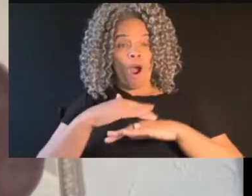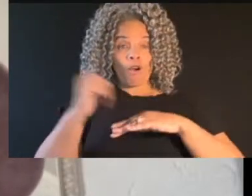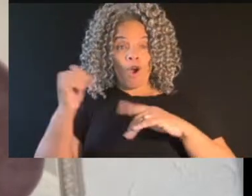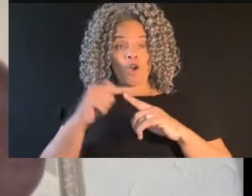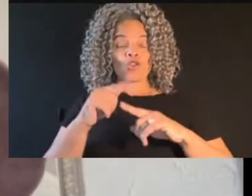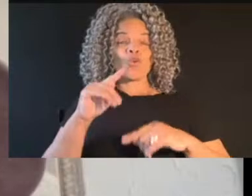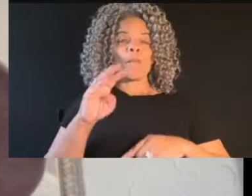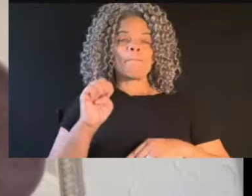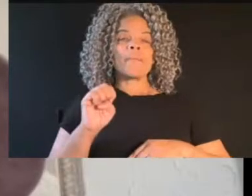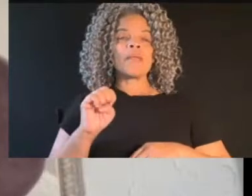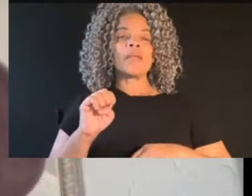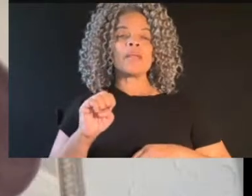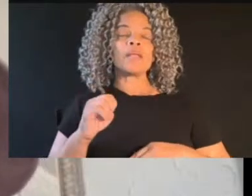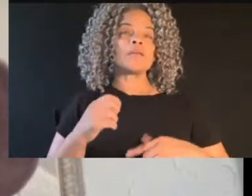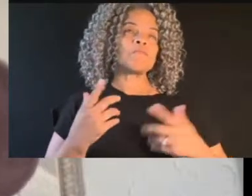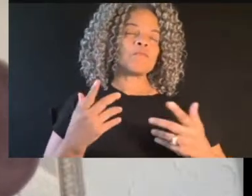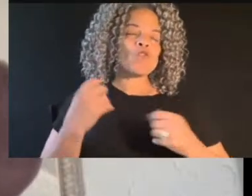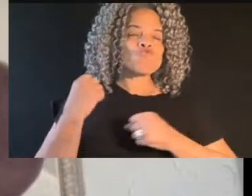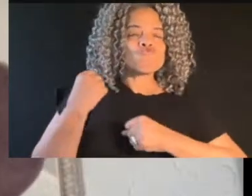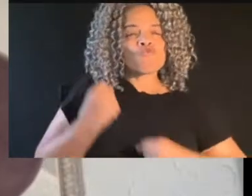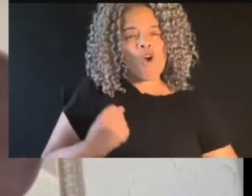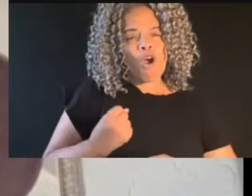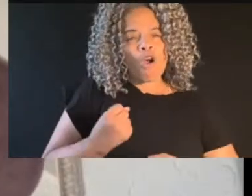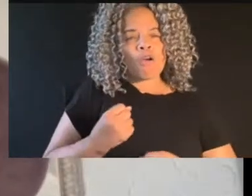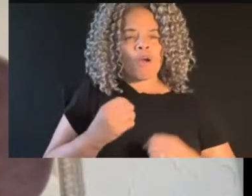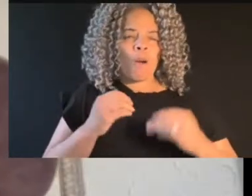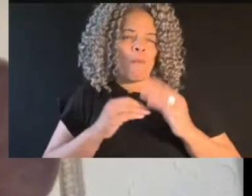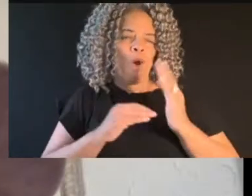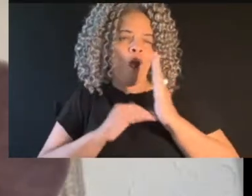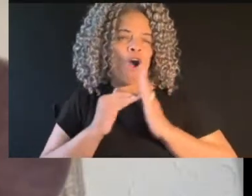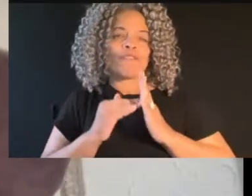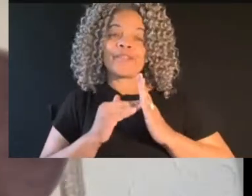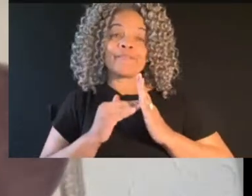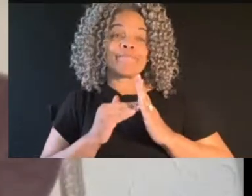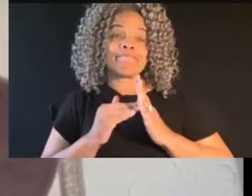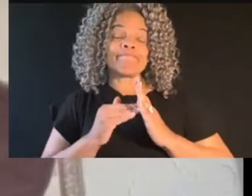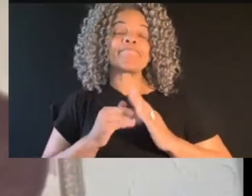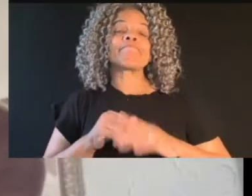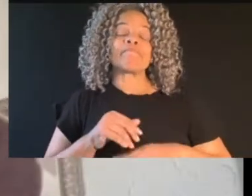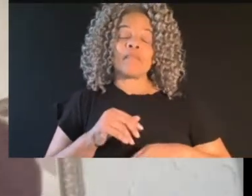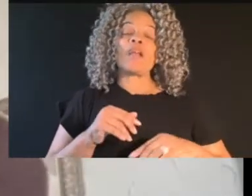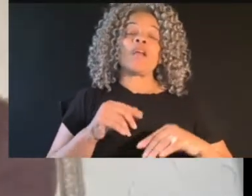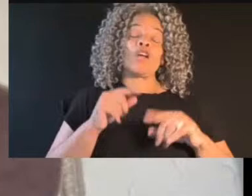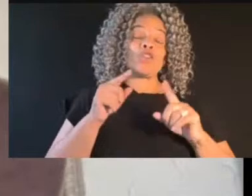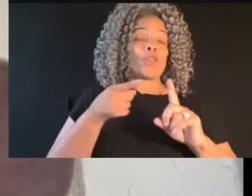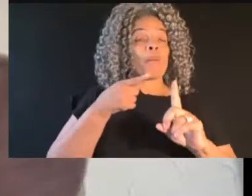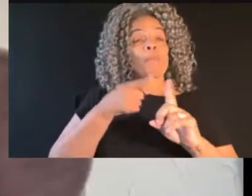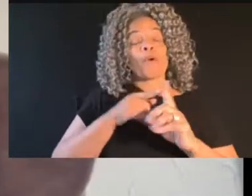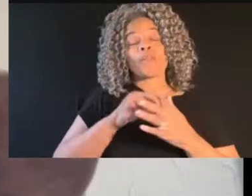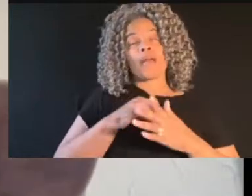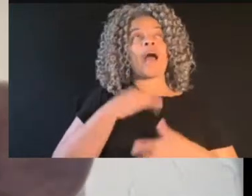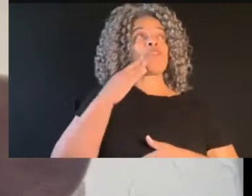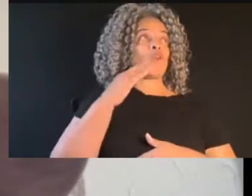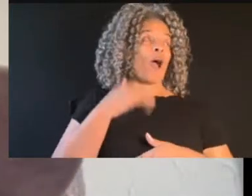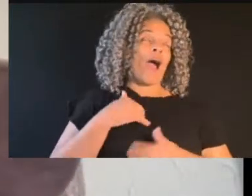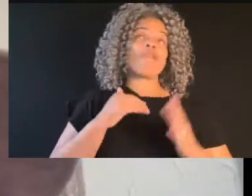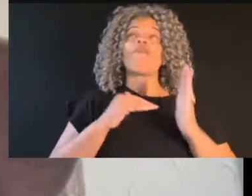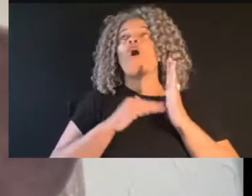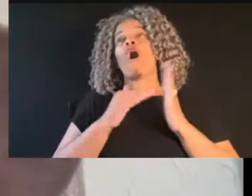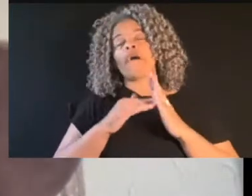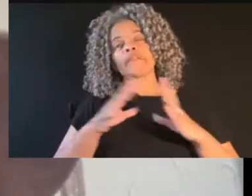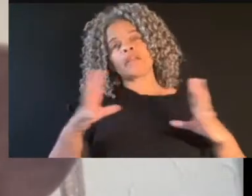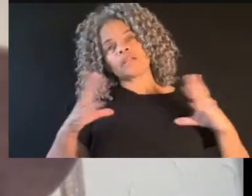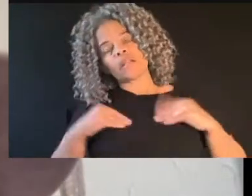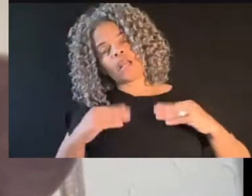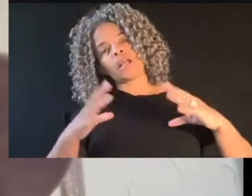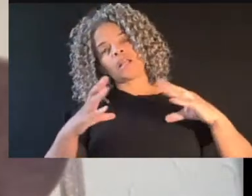be strong more often than not, to the point that I know I have often taken it on as my